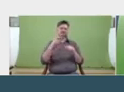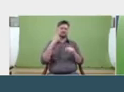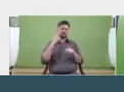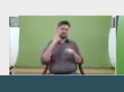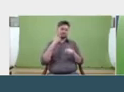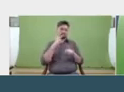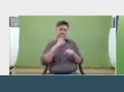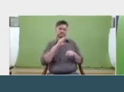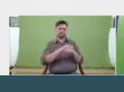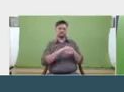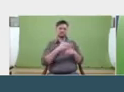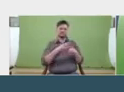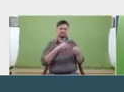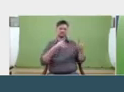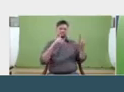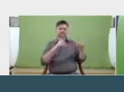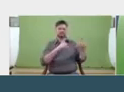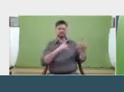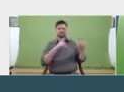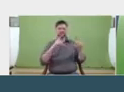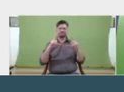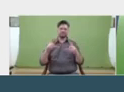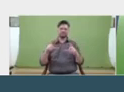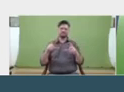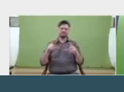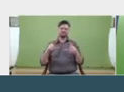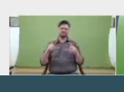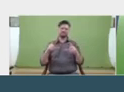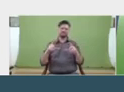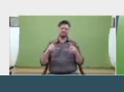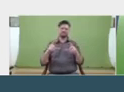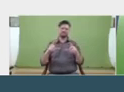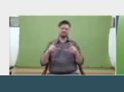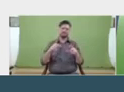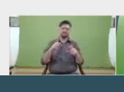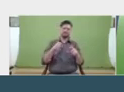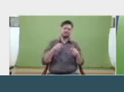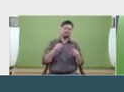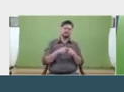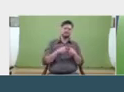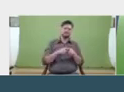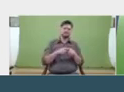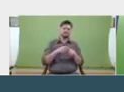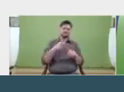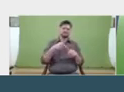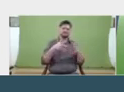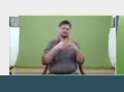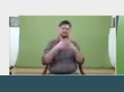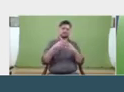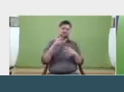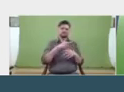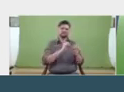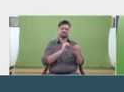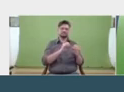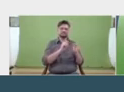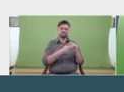looked at that taken screenshots of it so this this is a version which does not appear on the wire right now but they